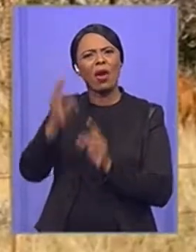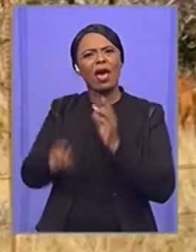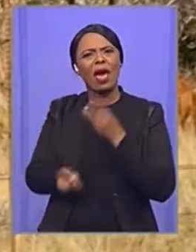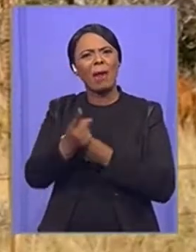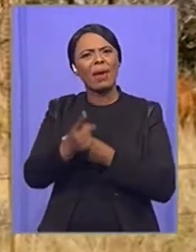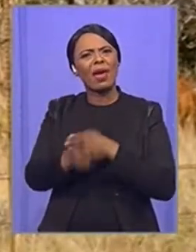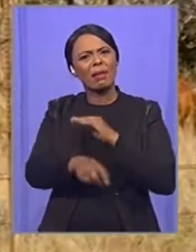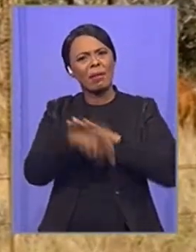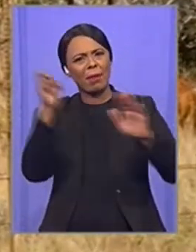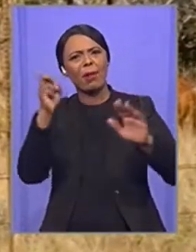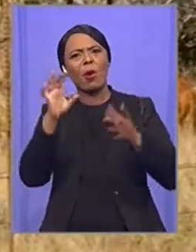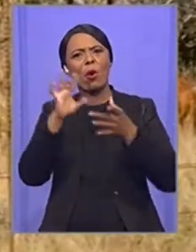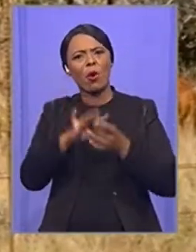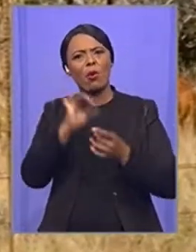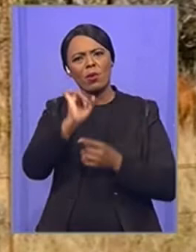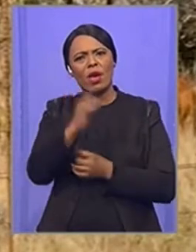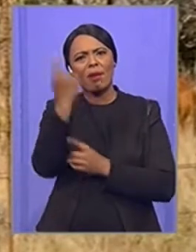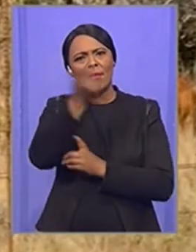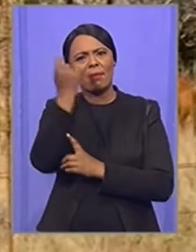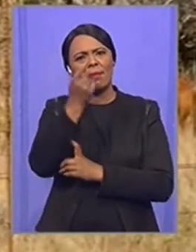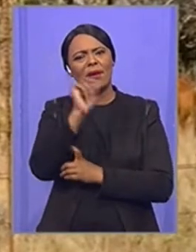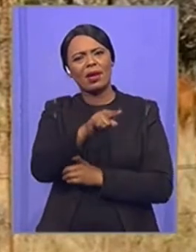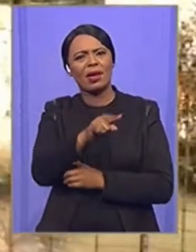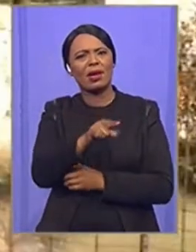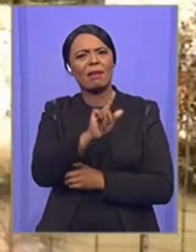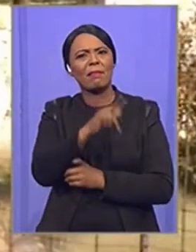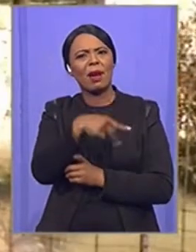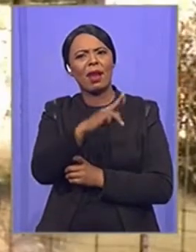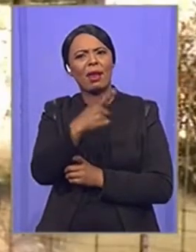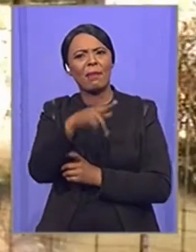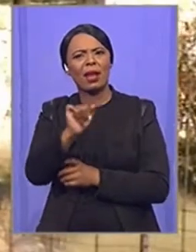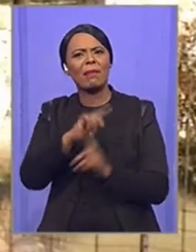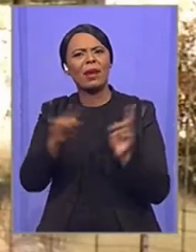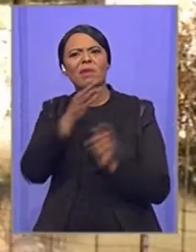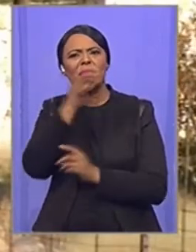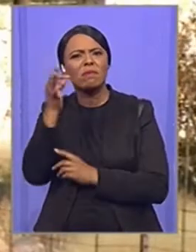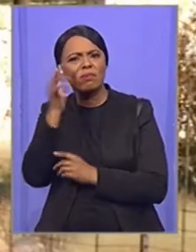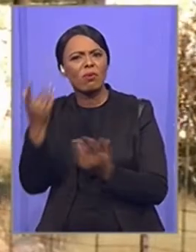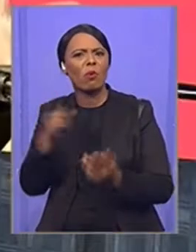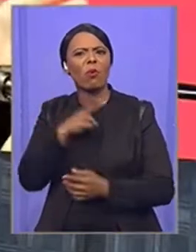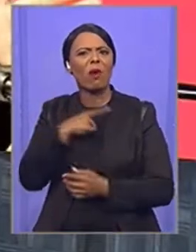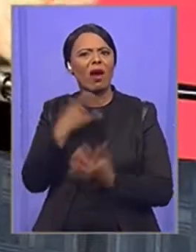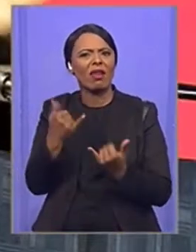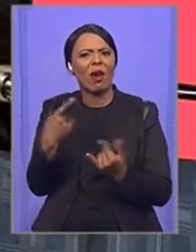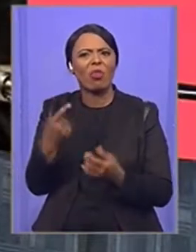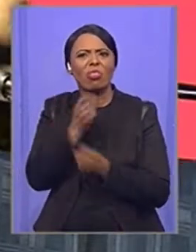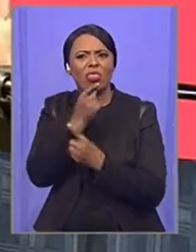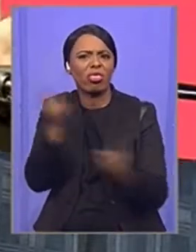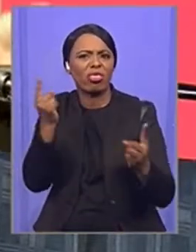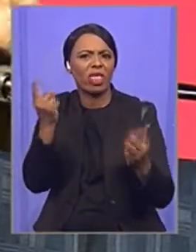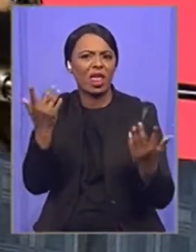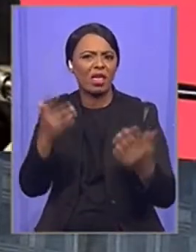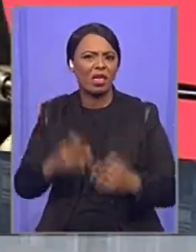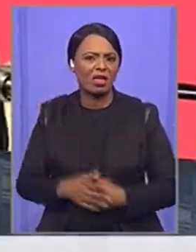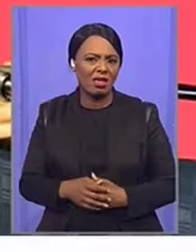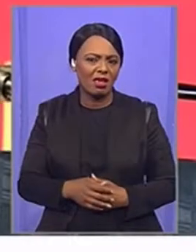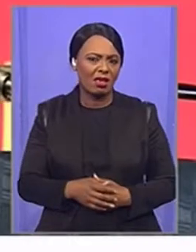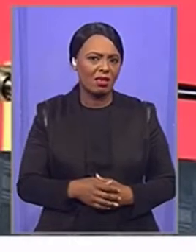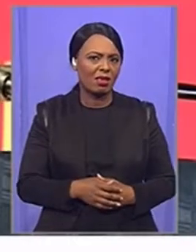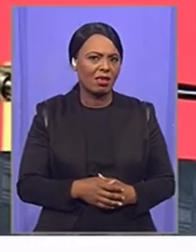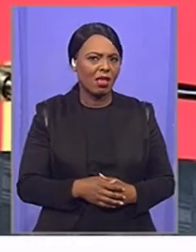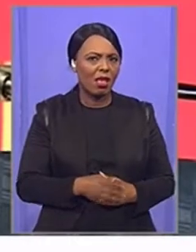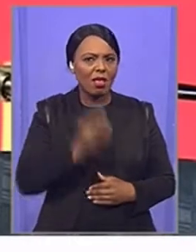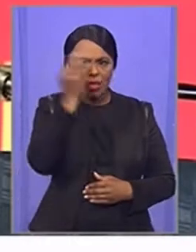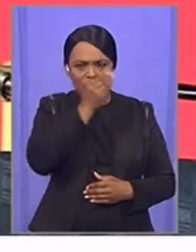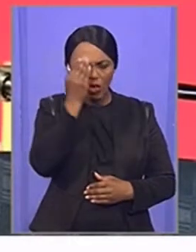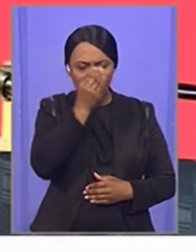ya phalaphala le gore o ne a didimetse gore a tla a dirise tshedimosetso eno go ungwelwa. Let's not be blinded at the same time